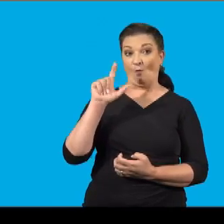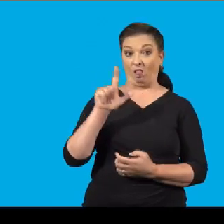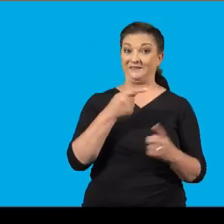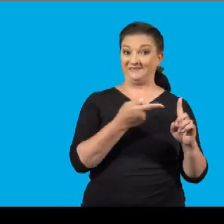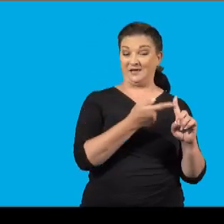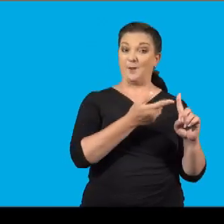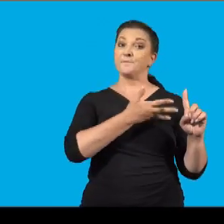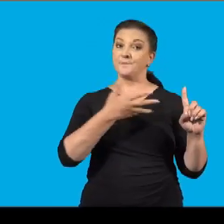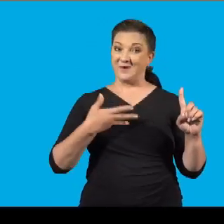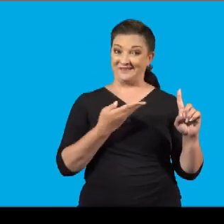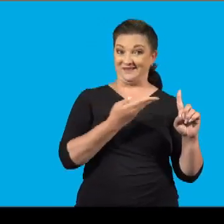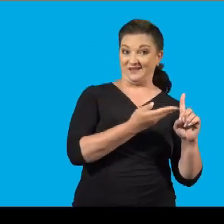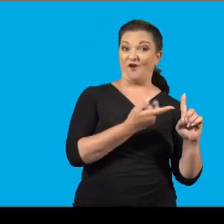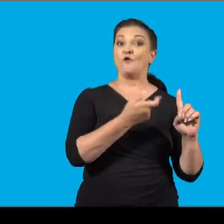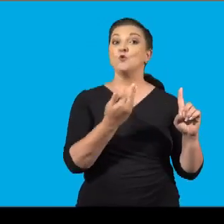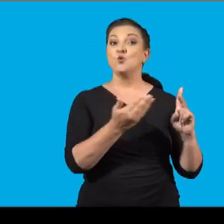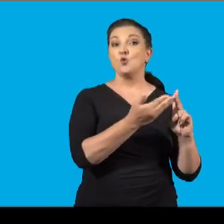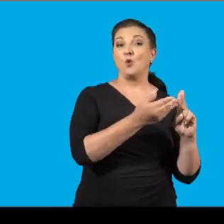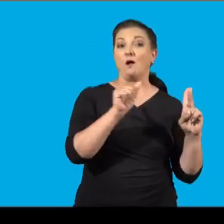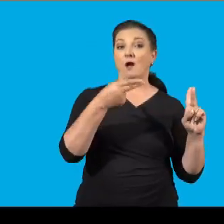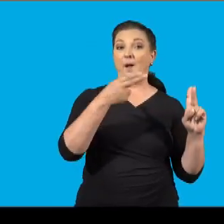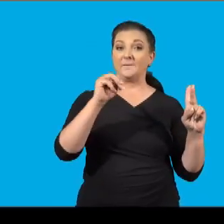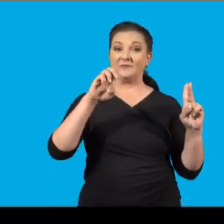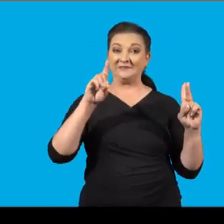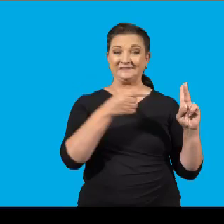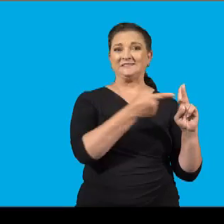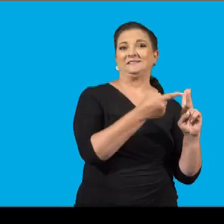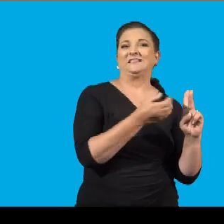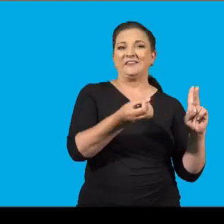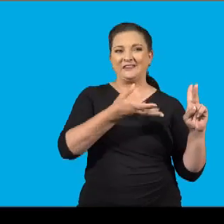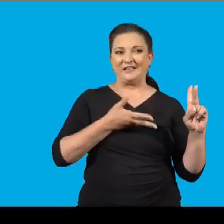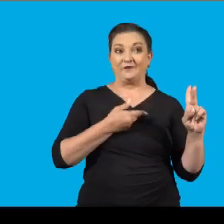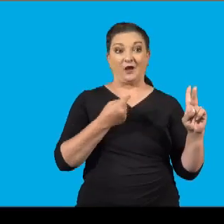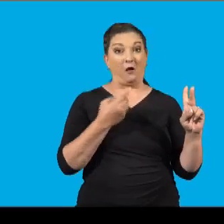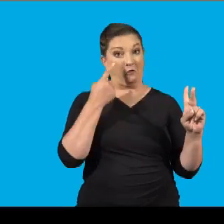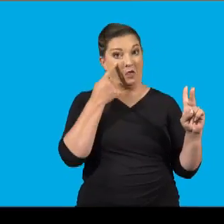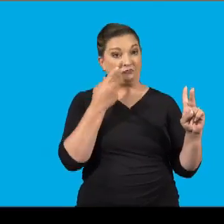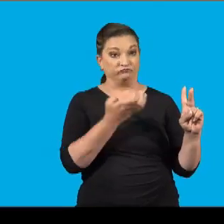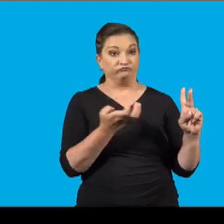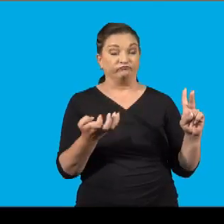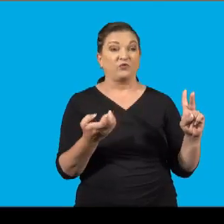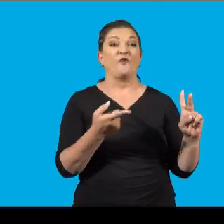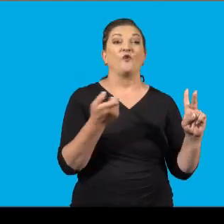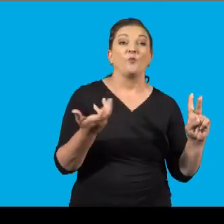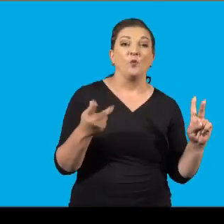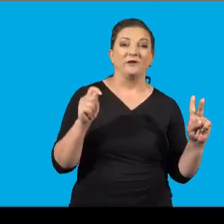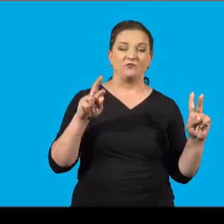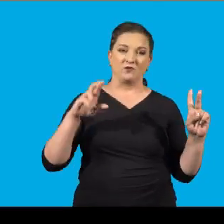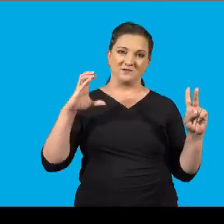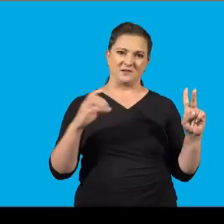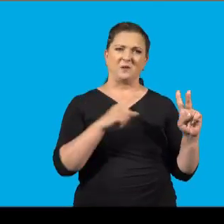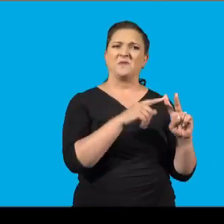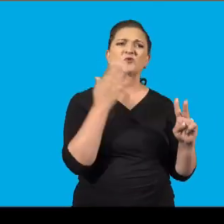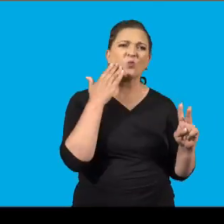Ahmed Timol, giving evidence at the Truth and Reconciliation Commission, TRC. It was held